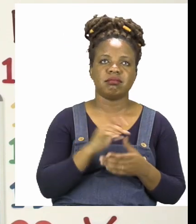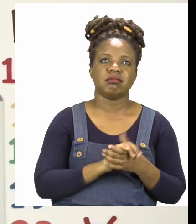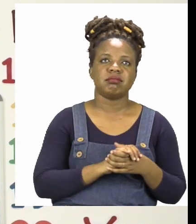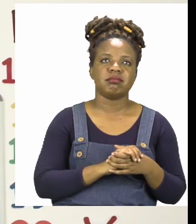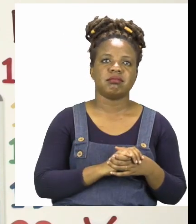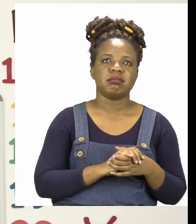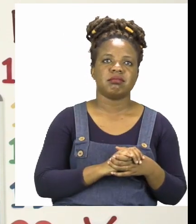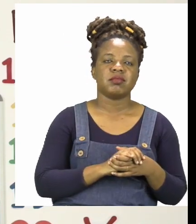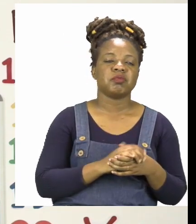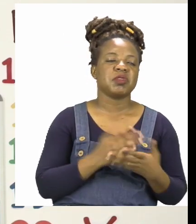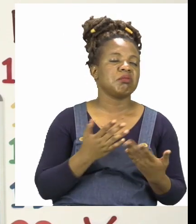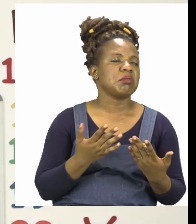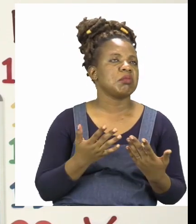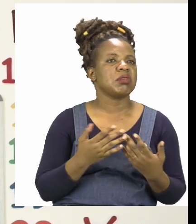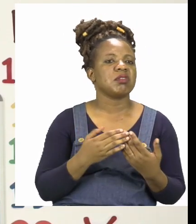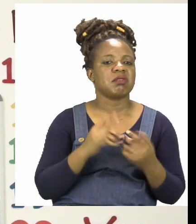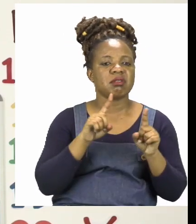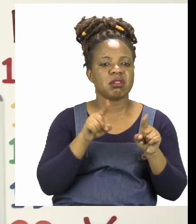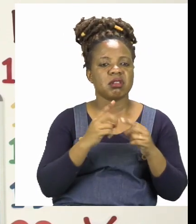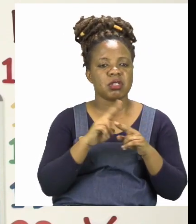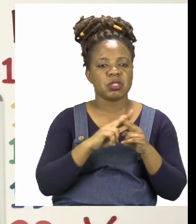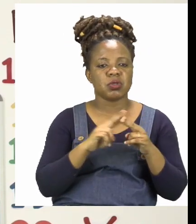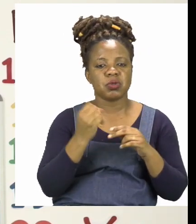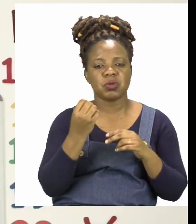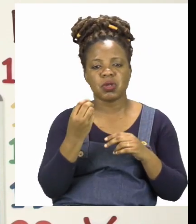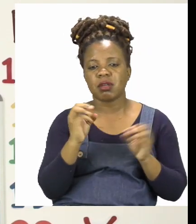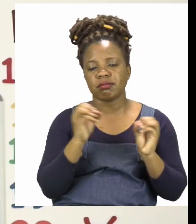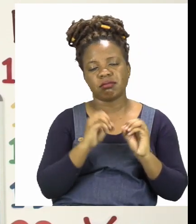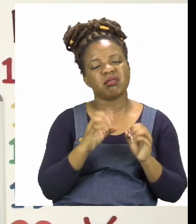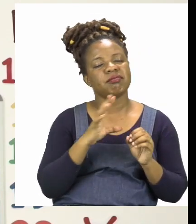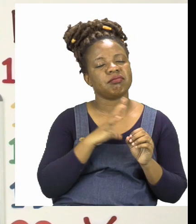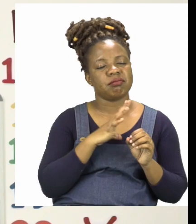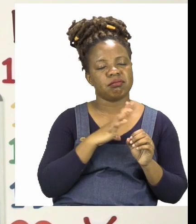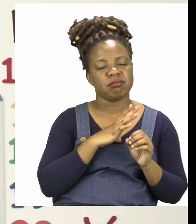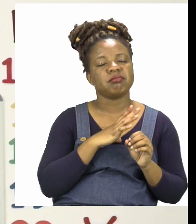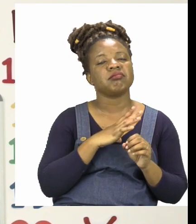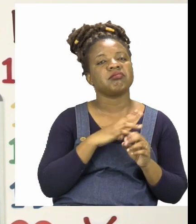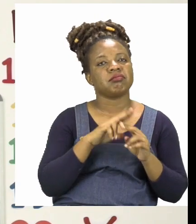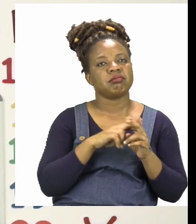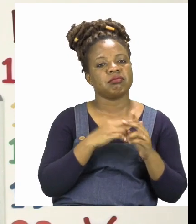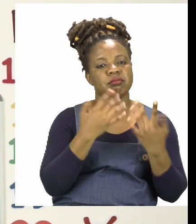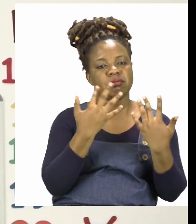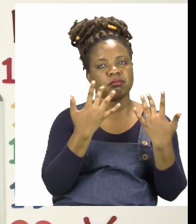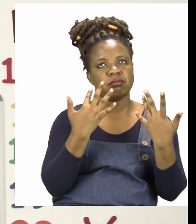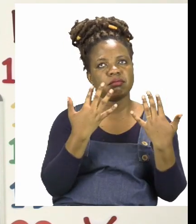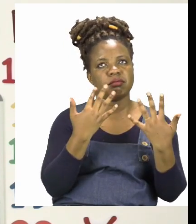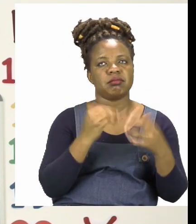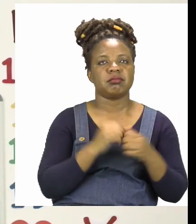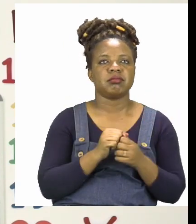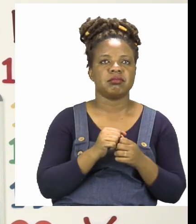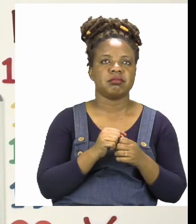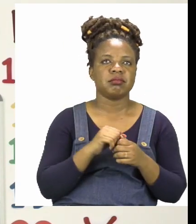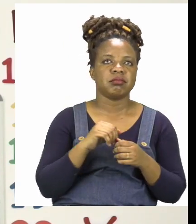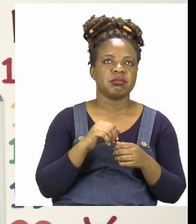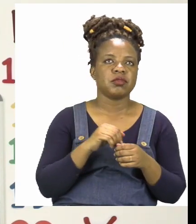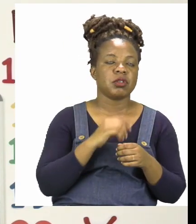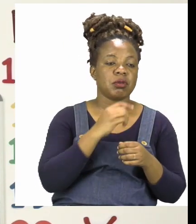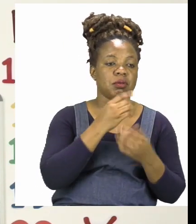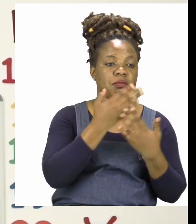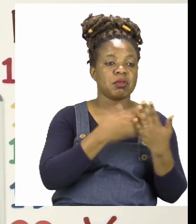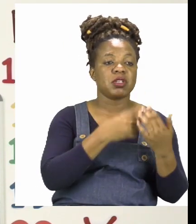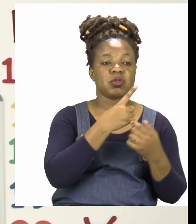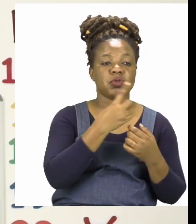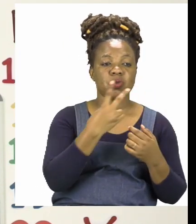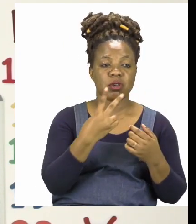counters, that's okay too. You can use your fingers. So take your time with both exercises, read carefully on page 12